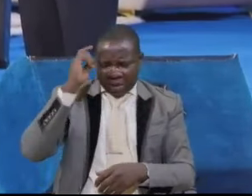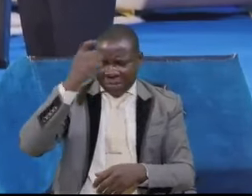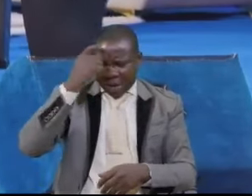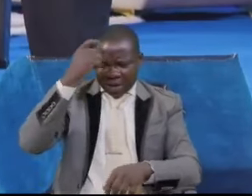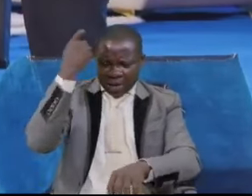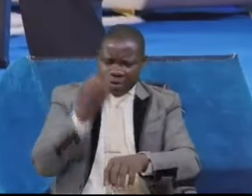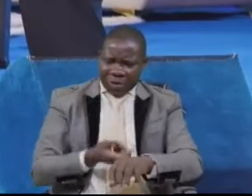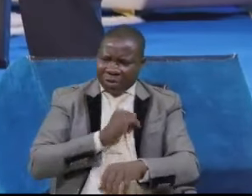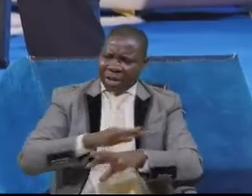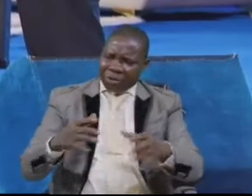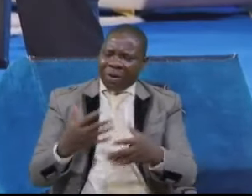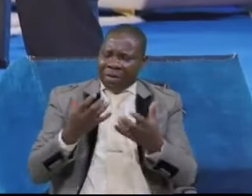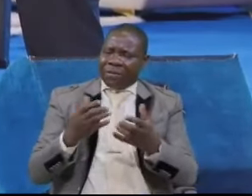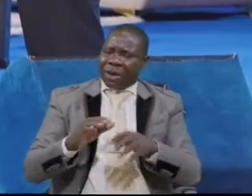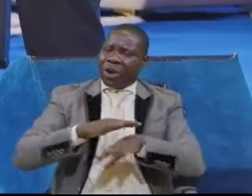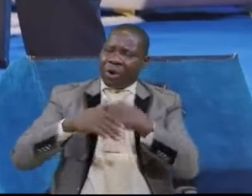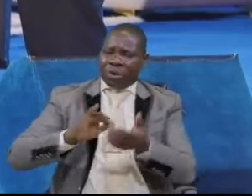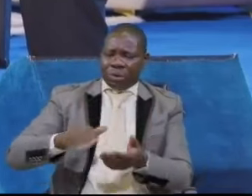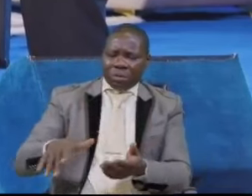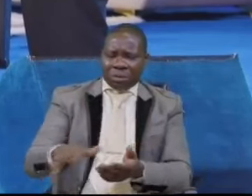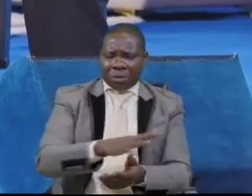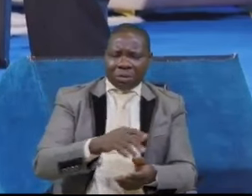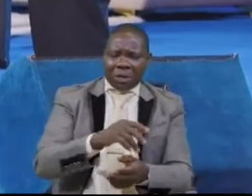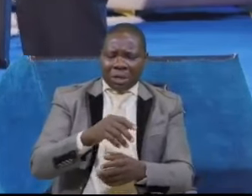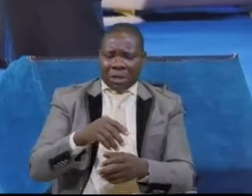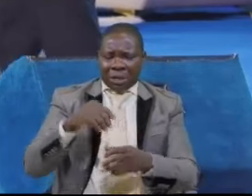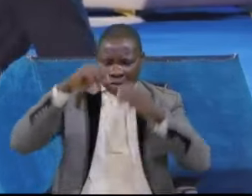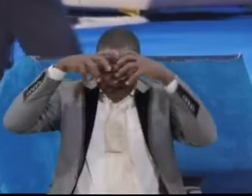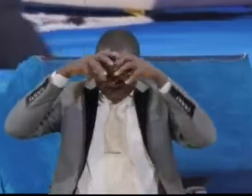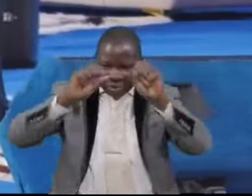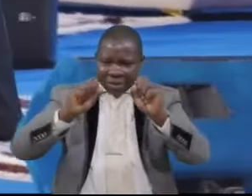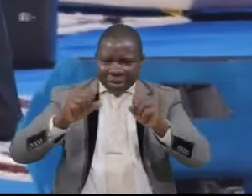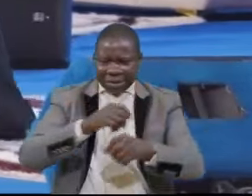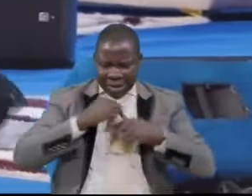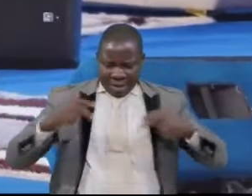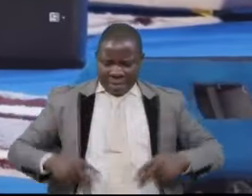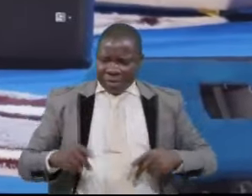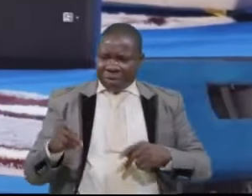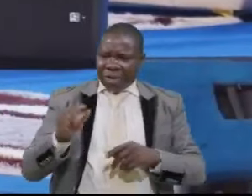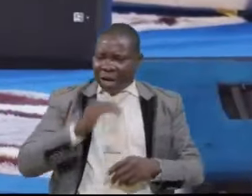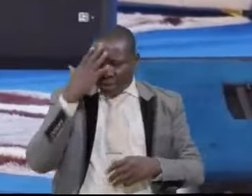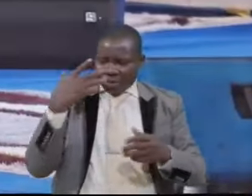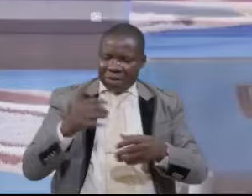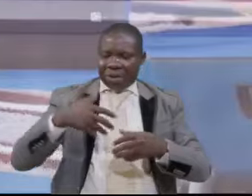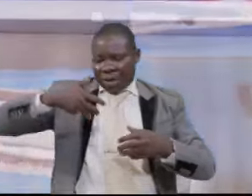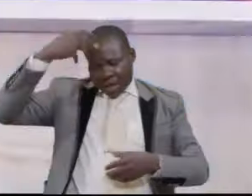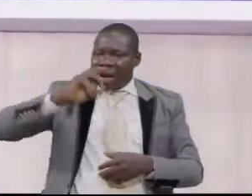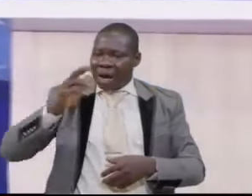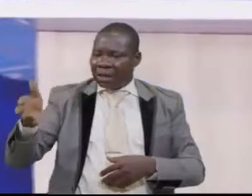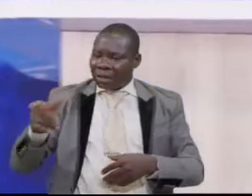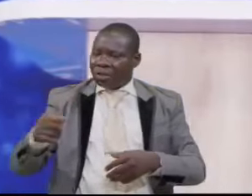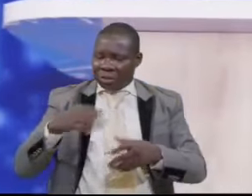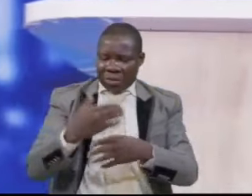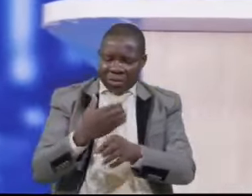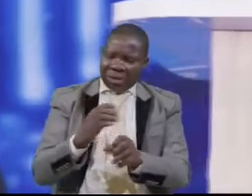the princes. God, I thank you. I know the lions are there. You created the lions, but you didn't create them for me. You didn't create them